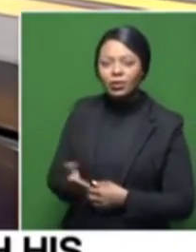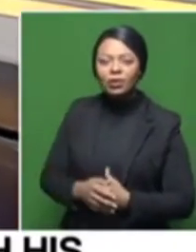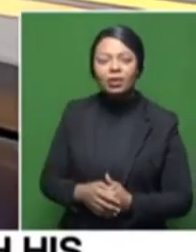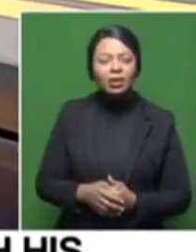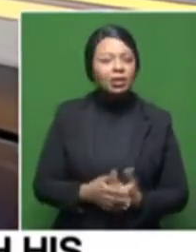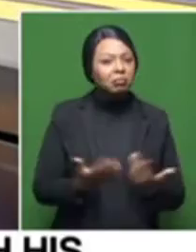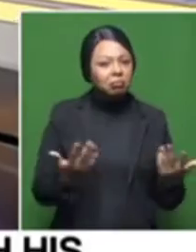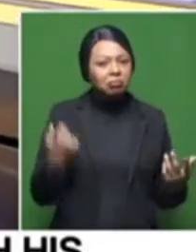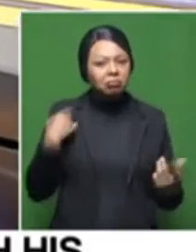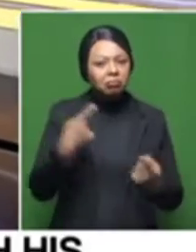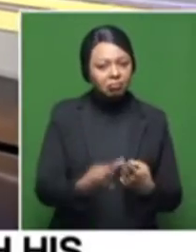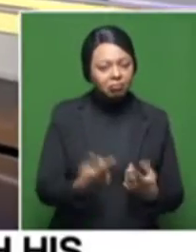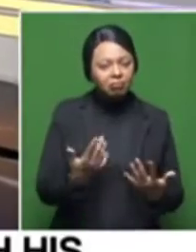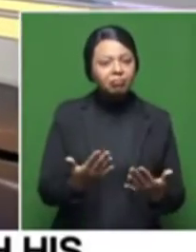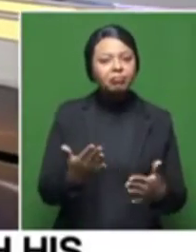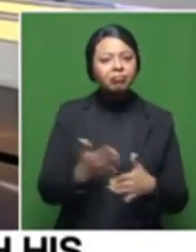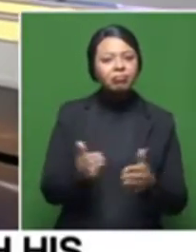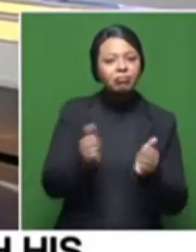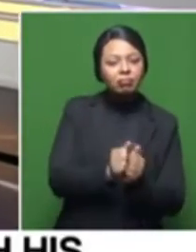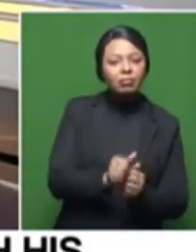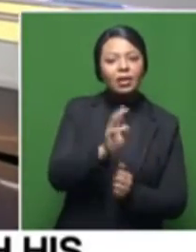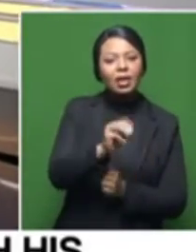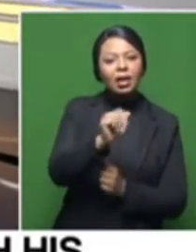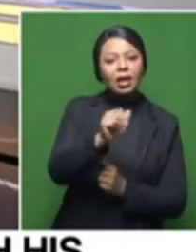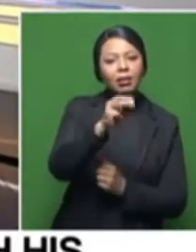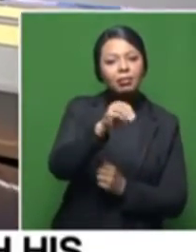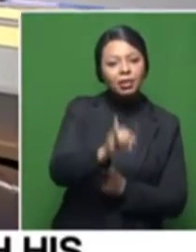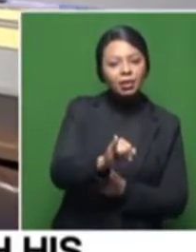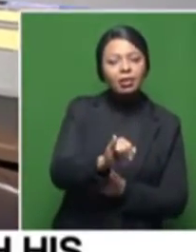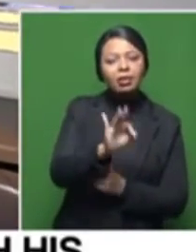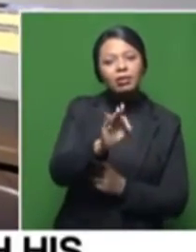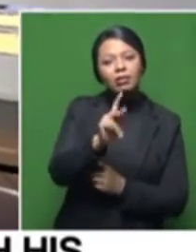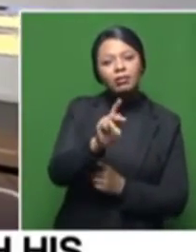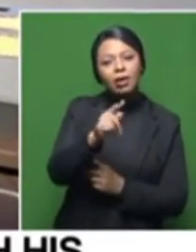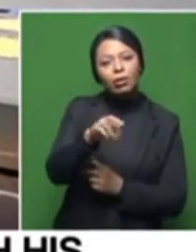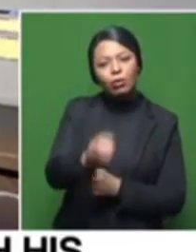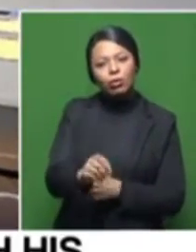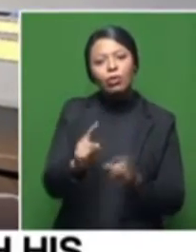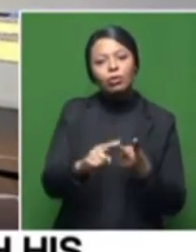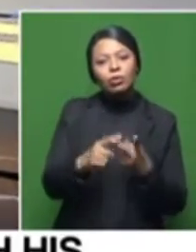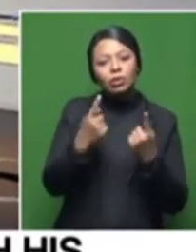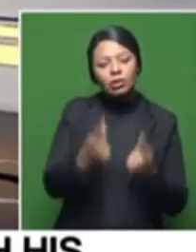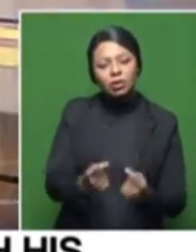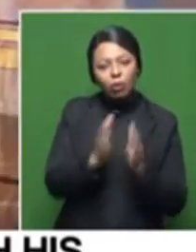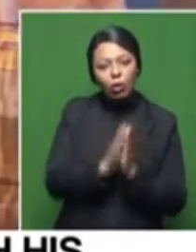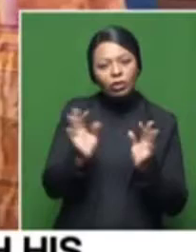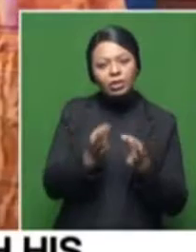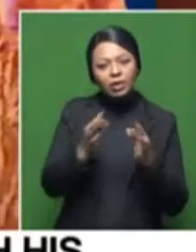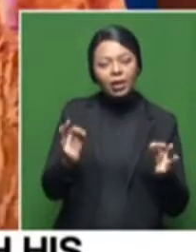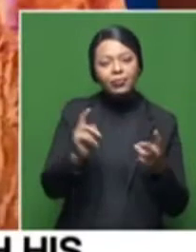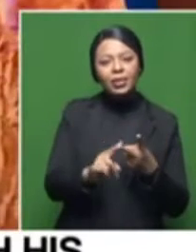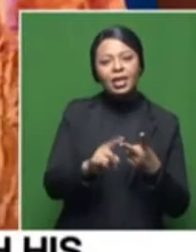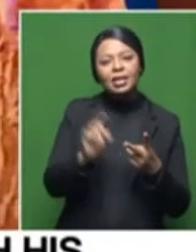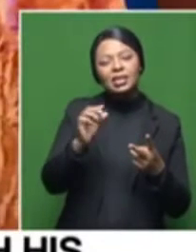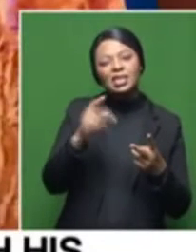so far I've done collaborations. My first single was with Amifaku. Yes. We did Kwanzaa. And my second one was with Amanda Black and Zoe